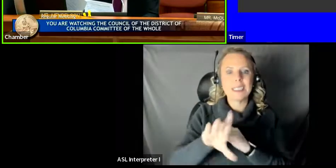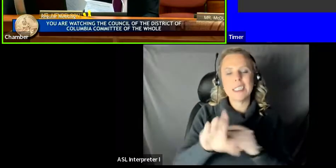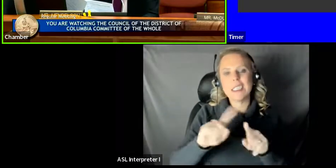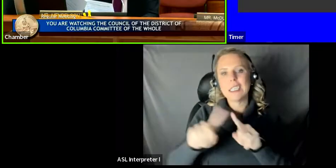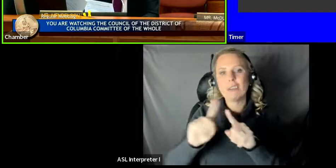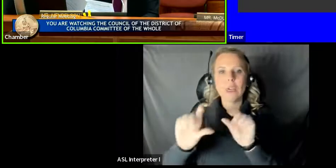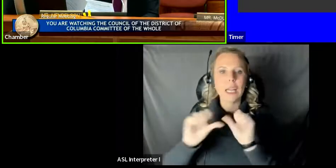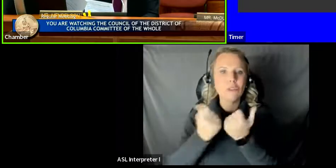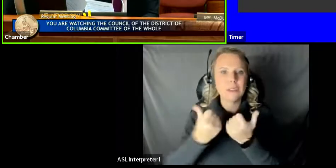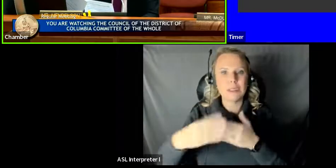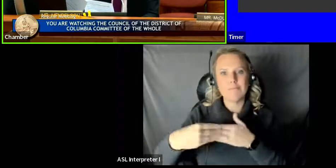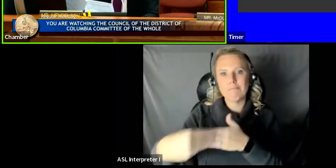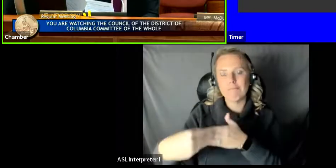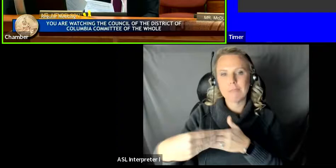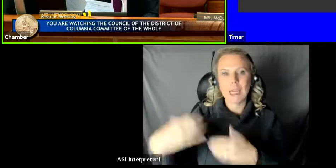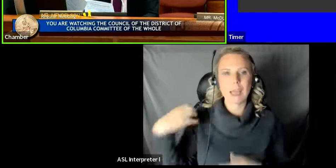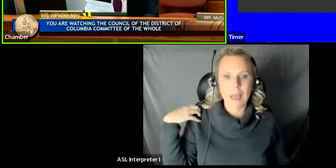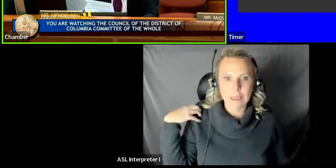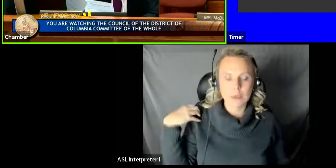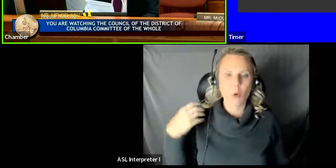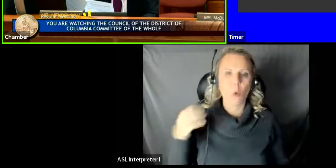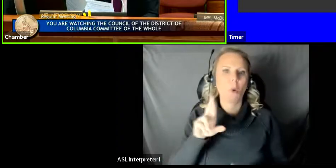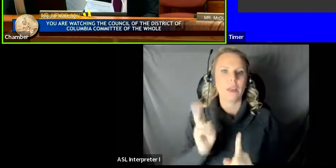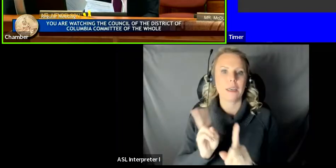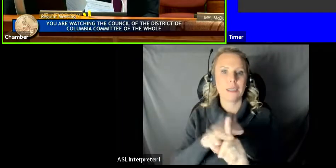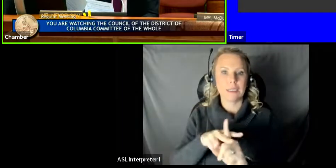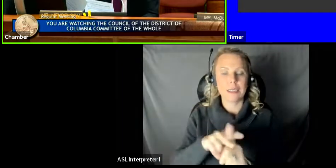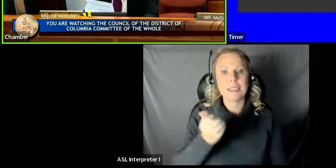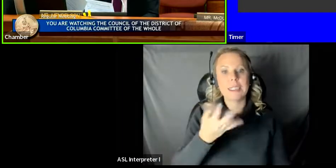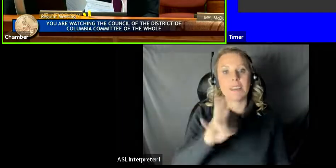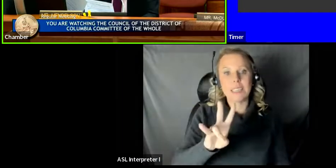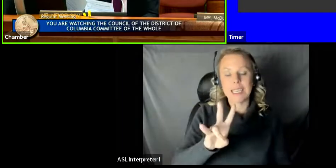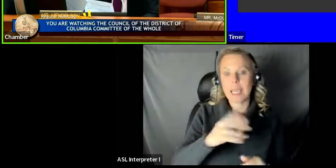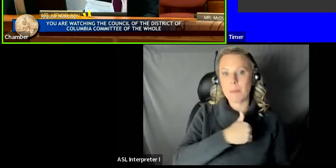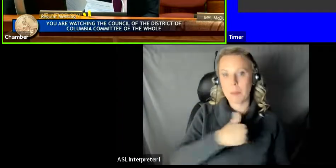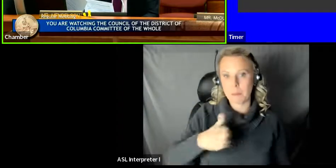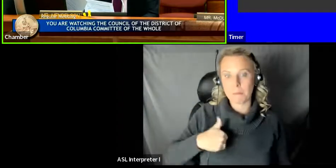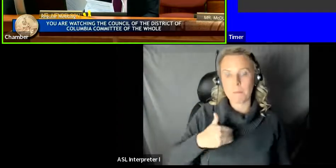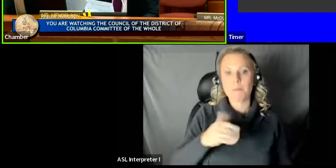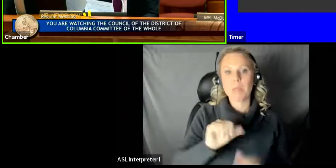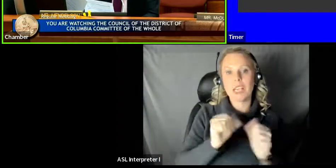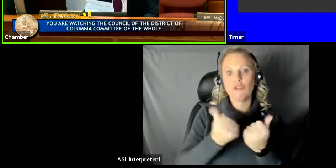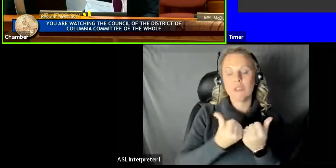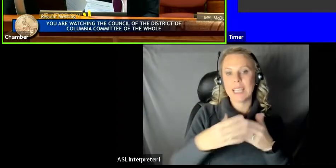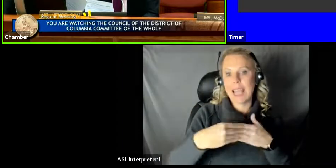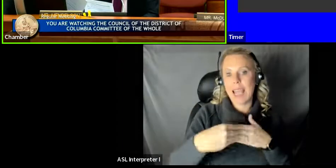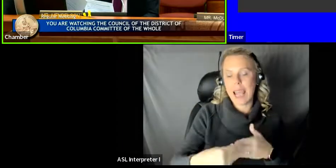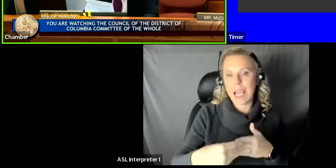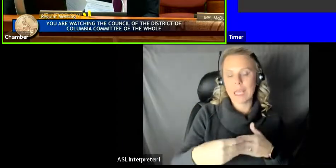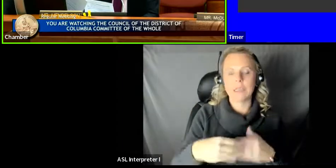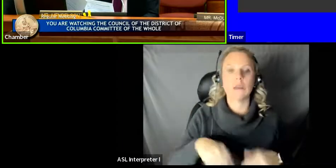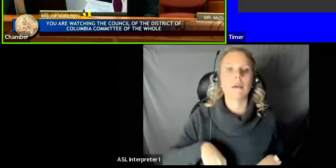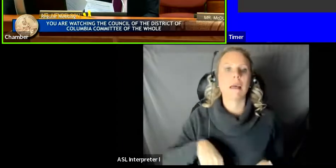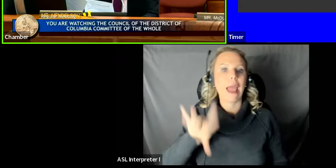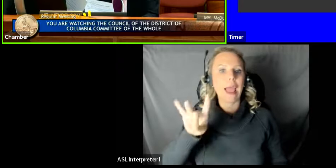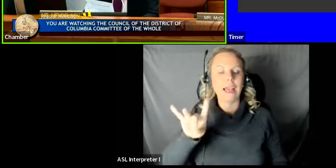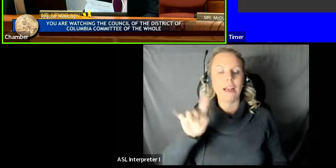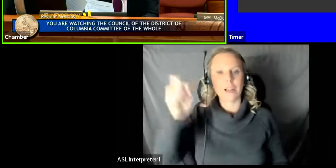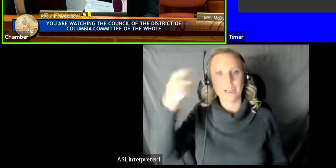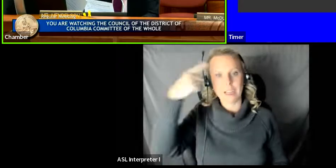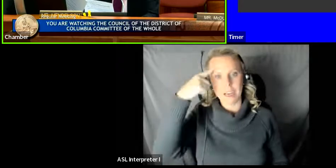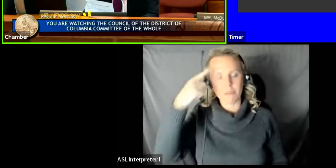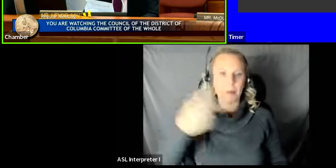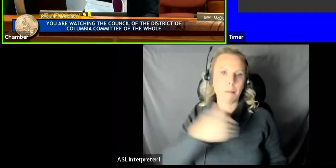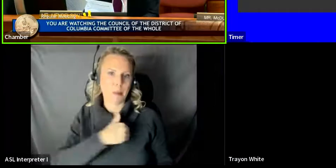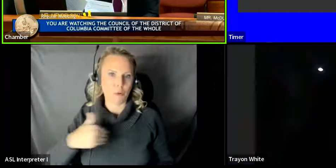or their designees. 17 members are agency heads or their designees, 8 are non-governmental members appointed by the mayor and